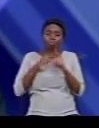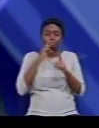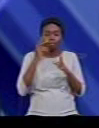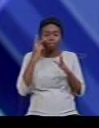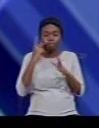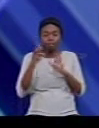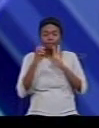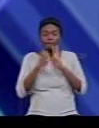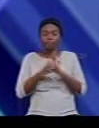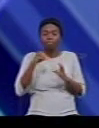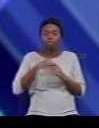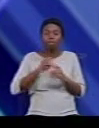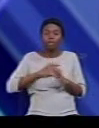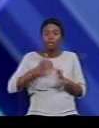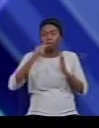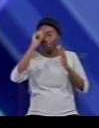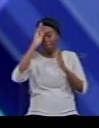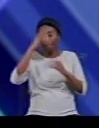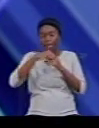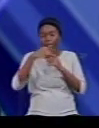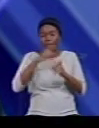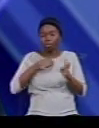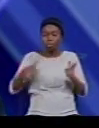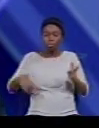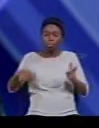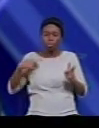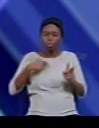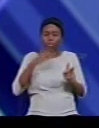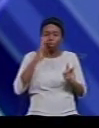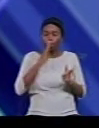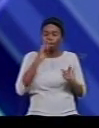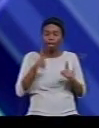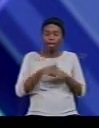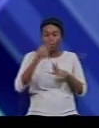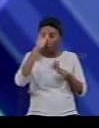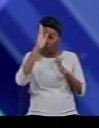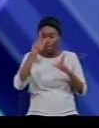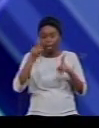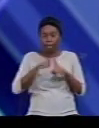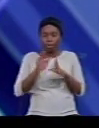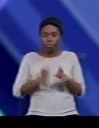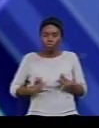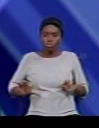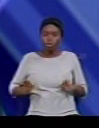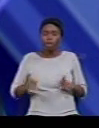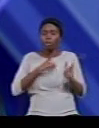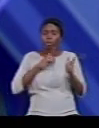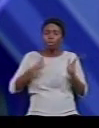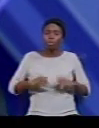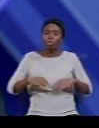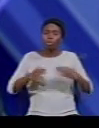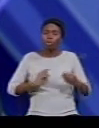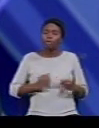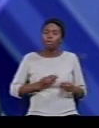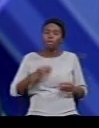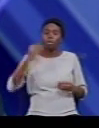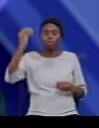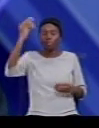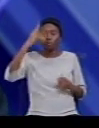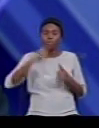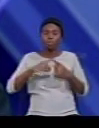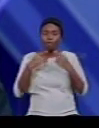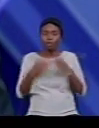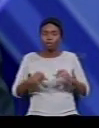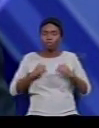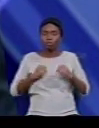Father in the Lord, we'll be like Father, like the children. And the Lord, give us the grace to finish strong.